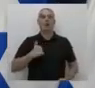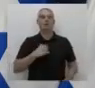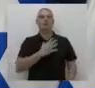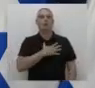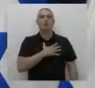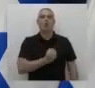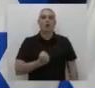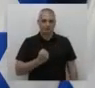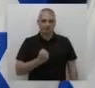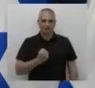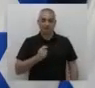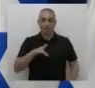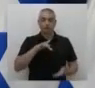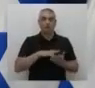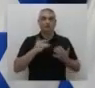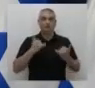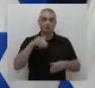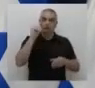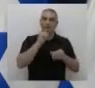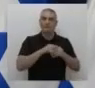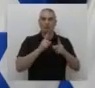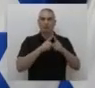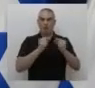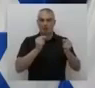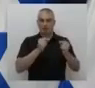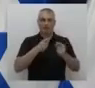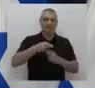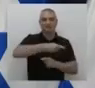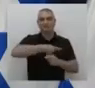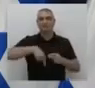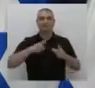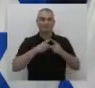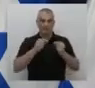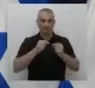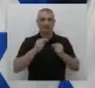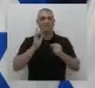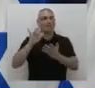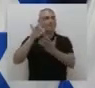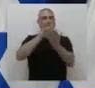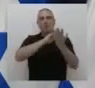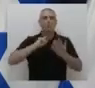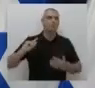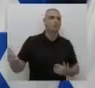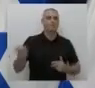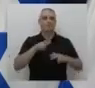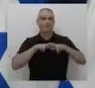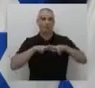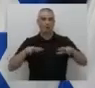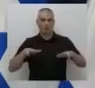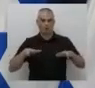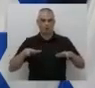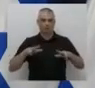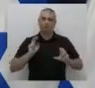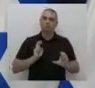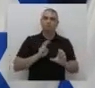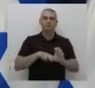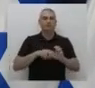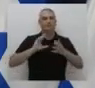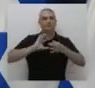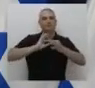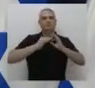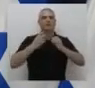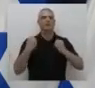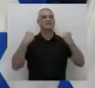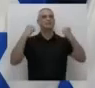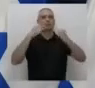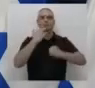are fighting our brave troops and combatants who are now in Gaza or around Gaza. And in all other